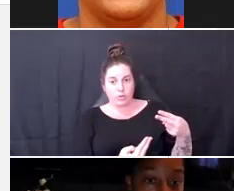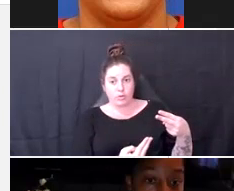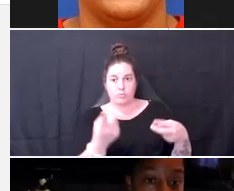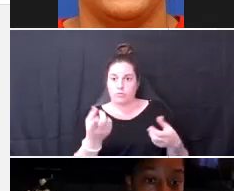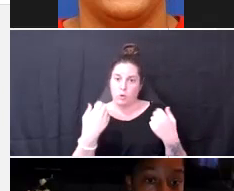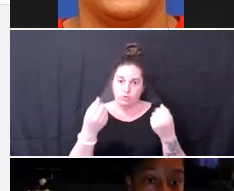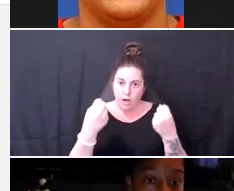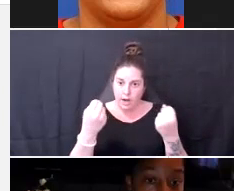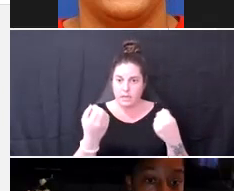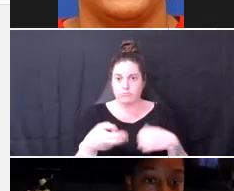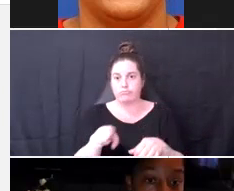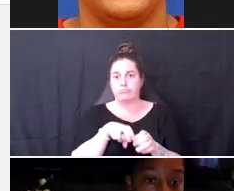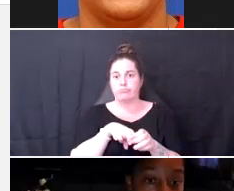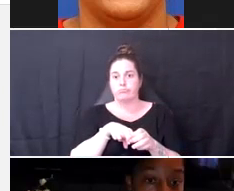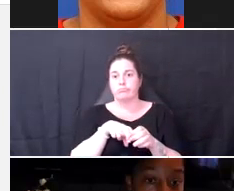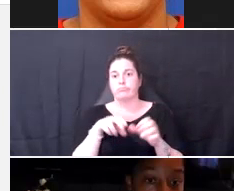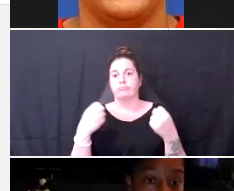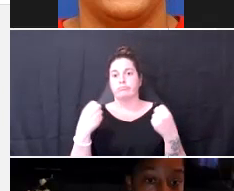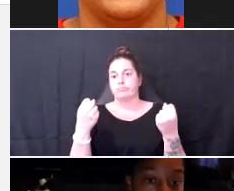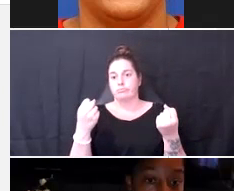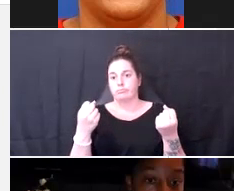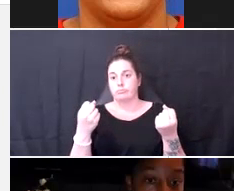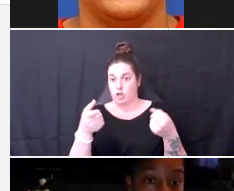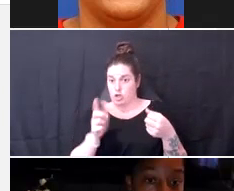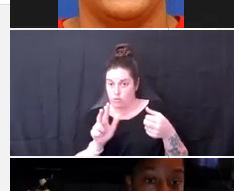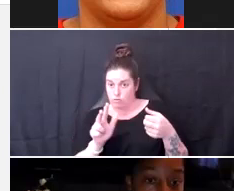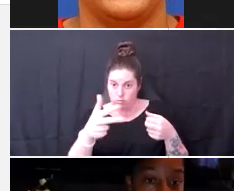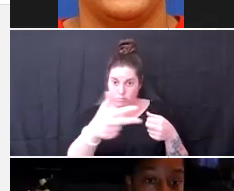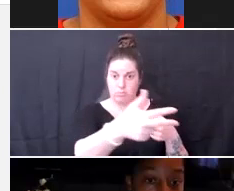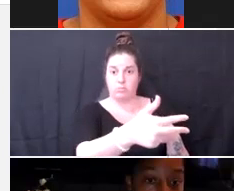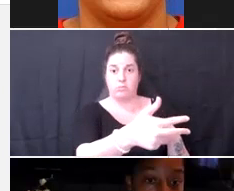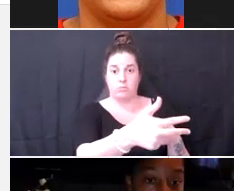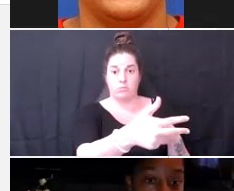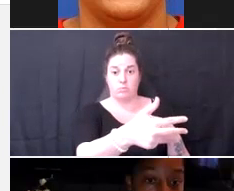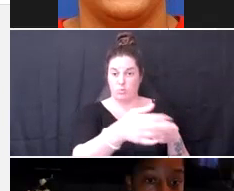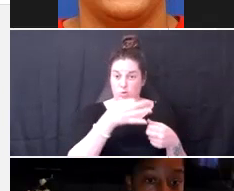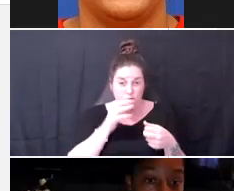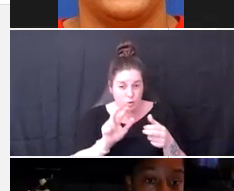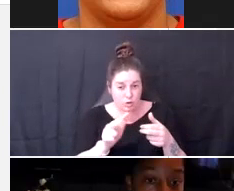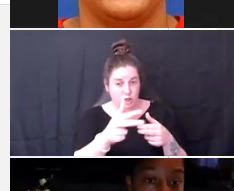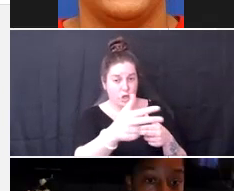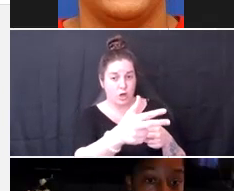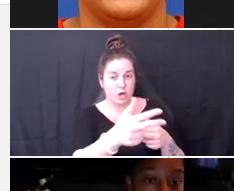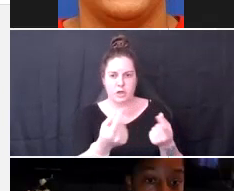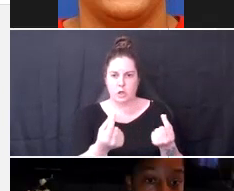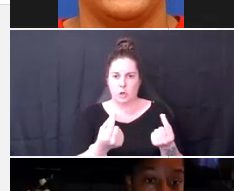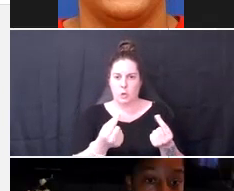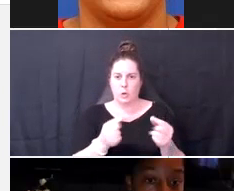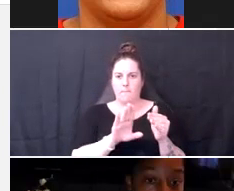your car and you're about to turn a curve, a steep curve. You'll hit the brakes and